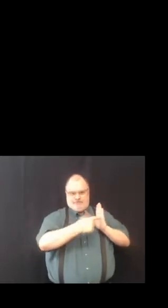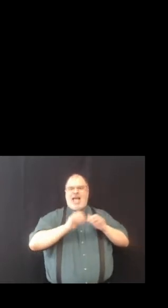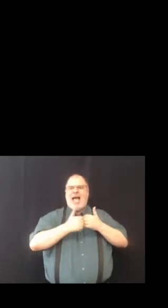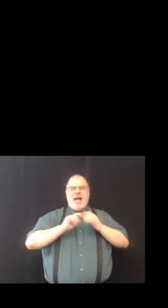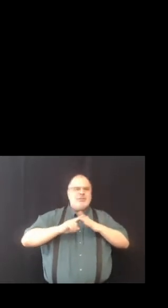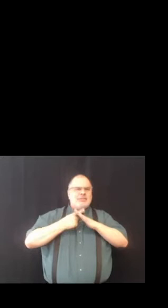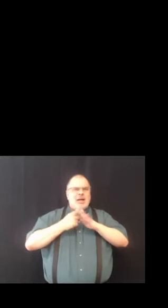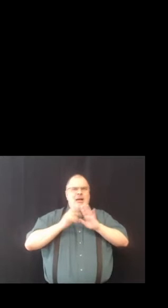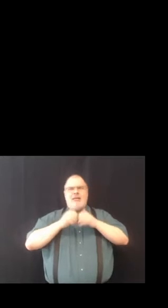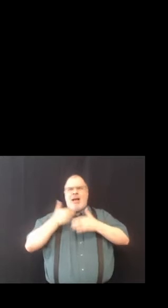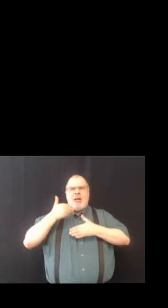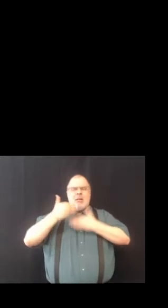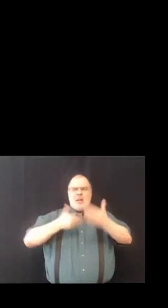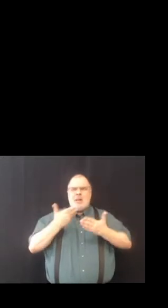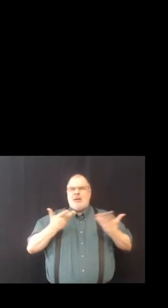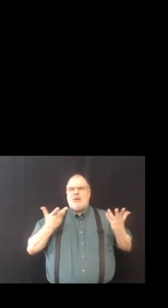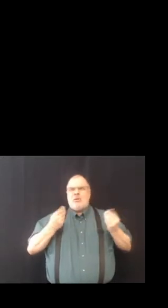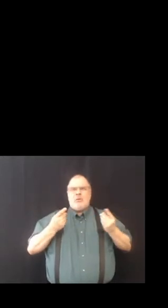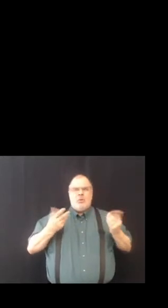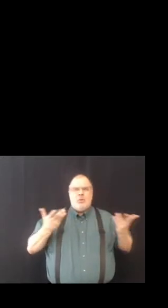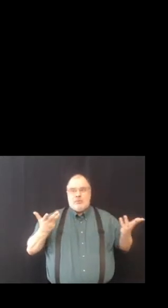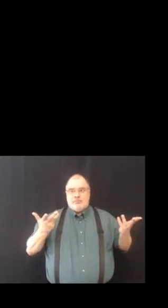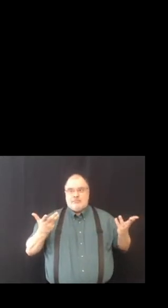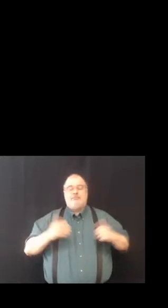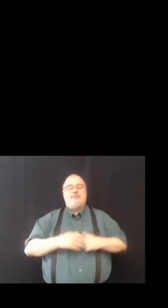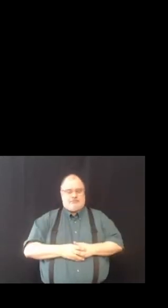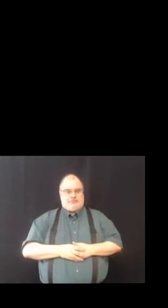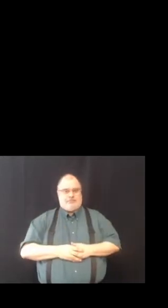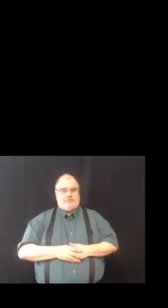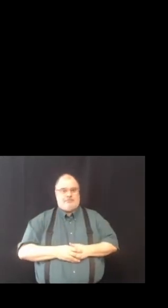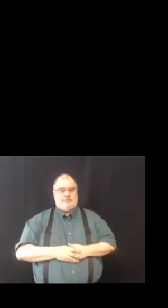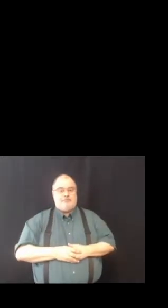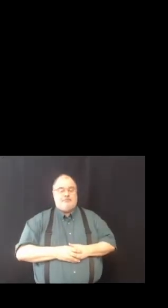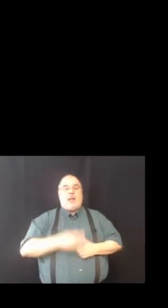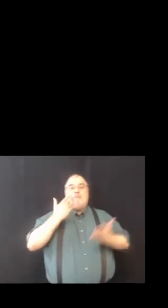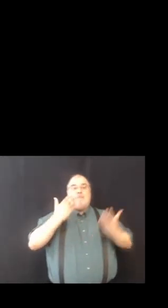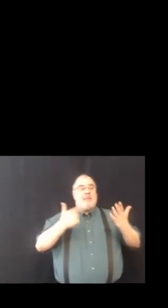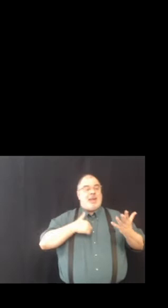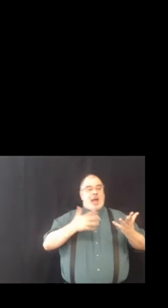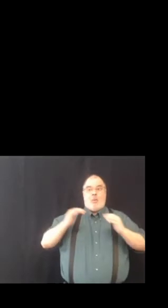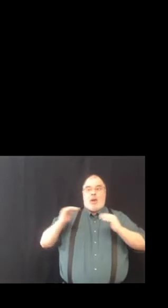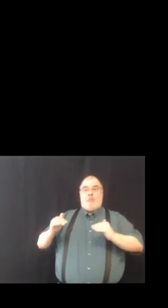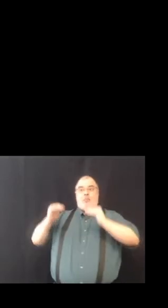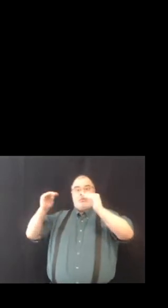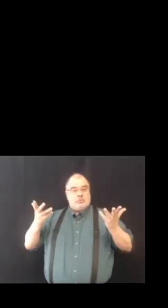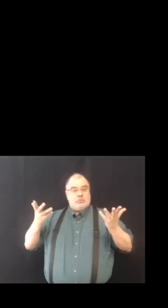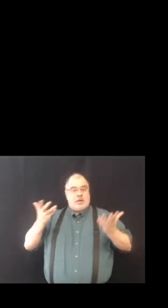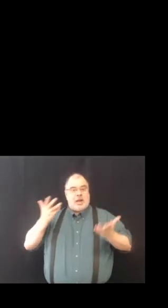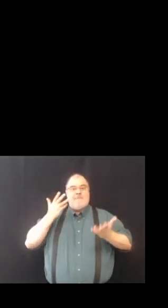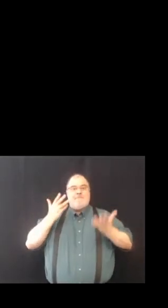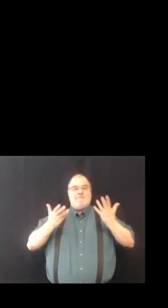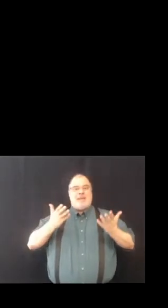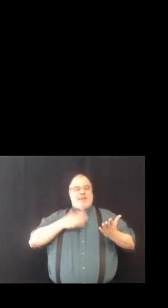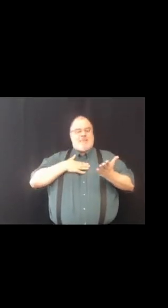continue to work or if you're pursuing other opportunities such as a promotion or things where your rate of pay would